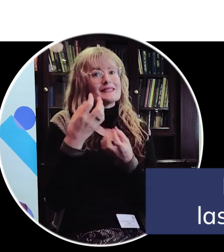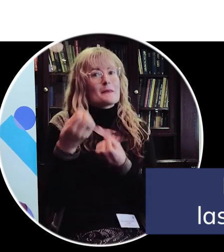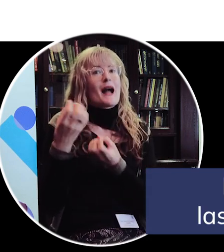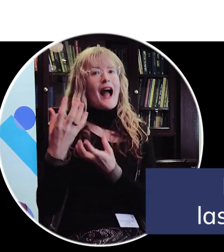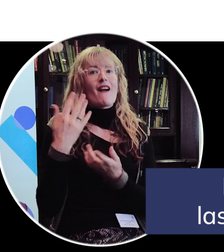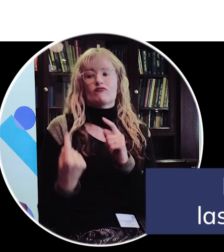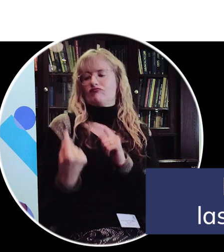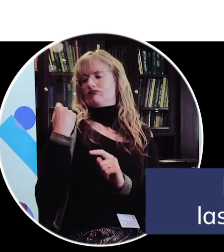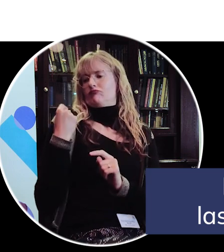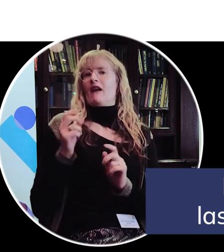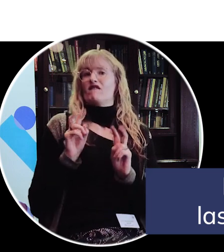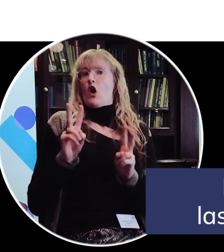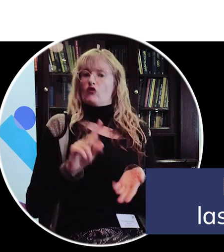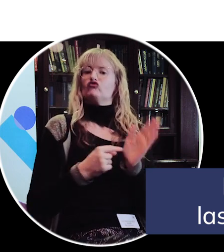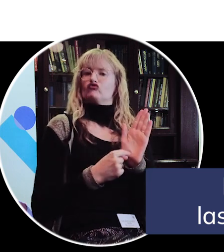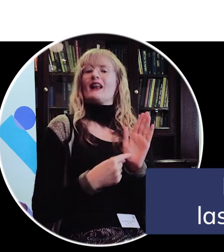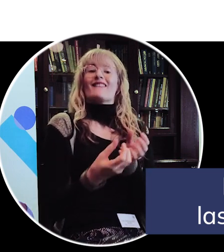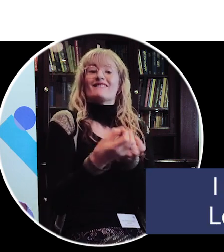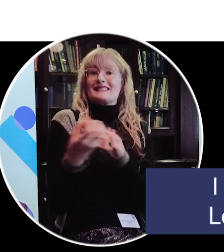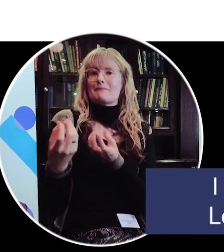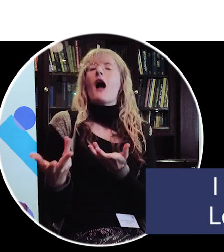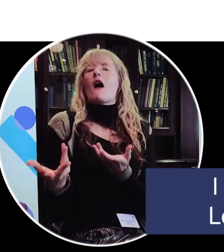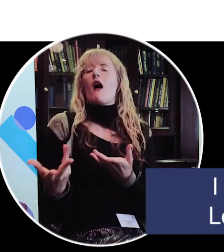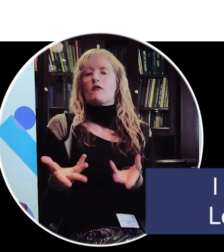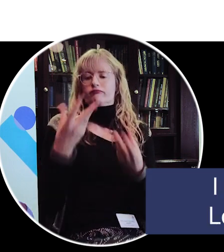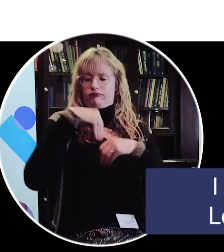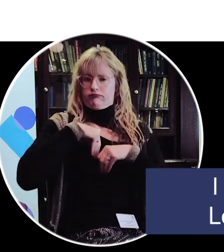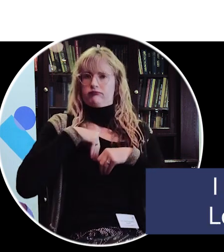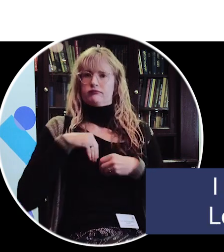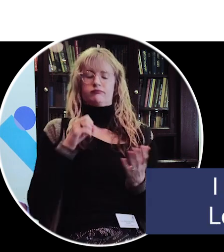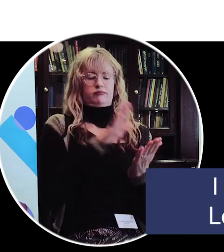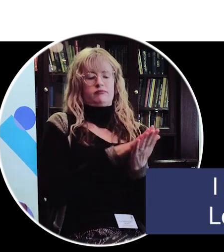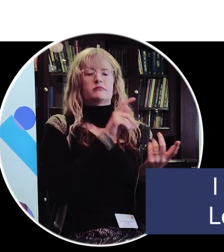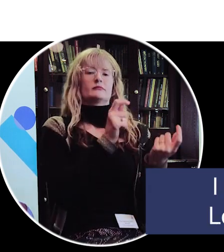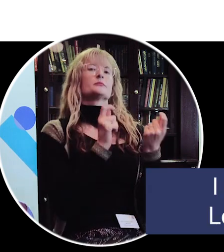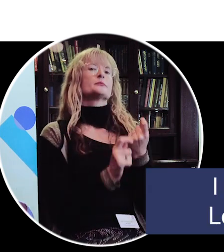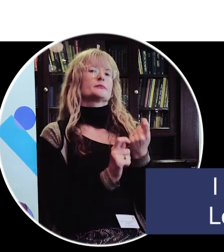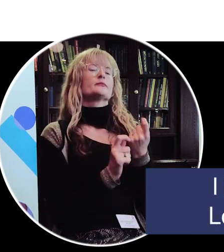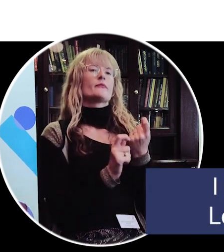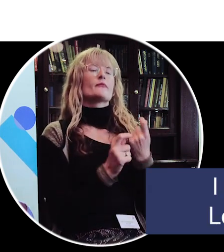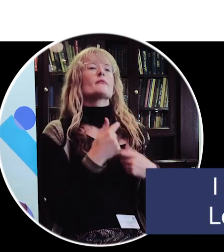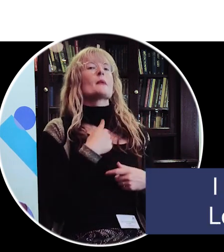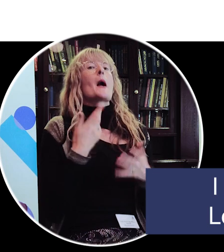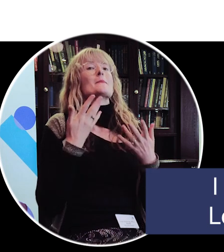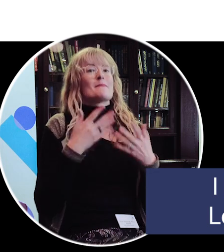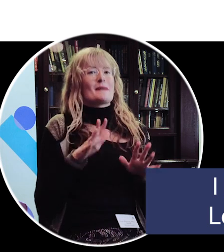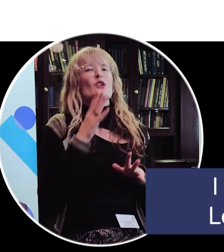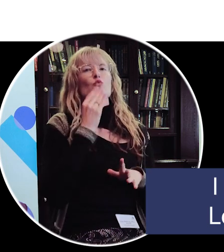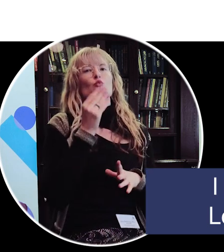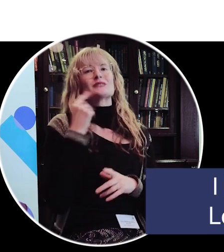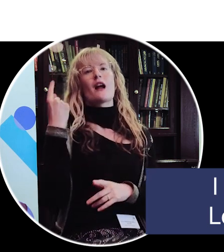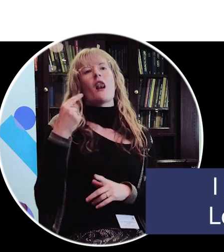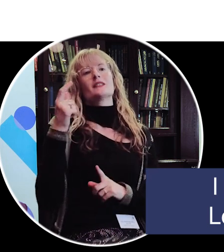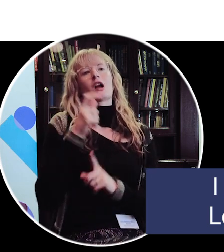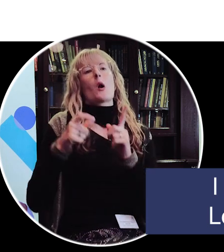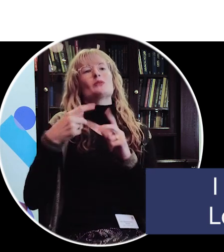last version has been fed in, and really particularly I have used the experience of the work with the London community of practice